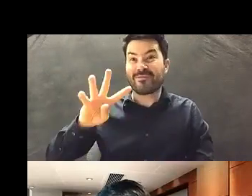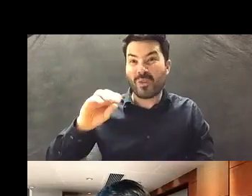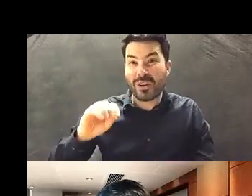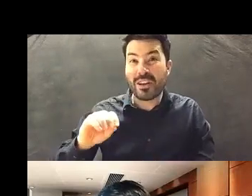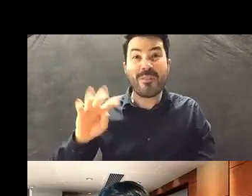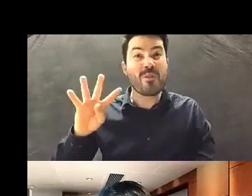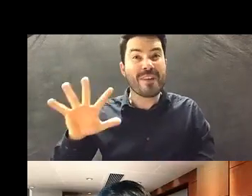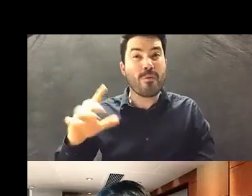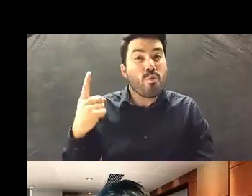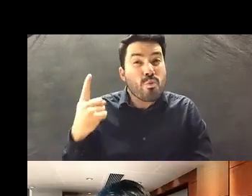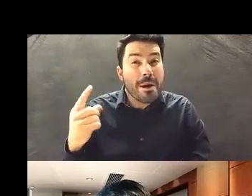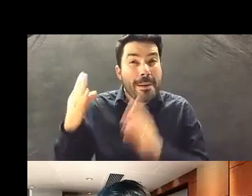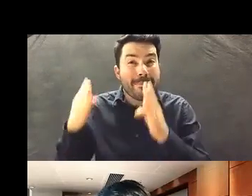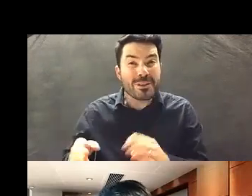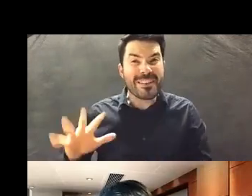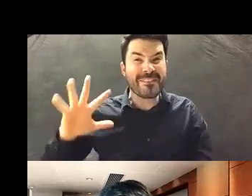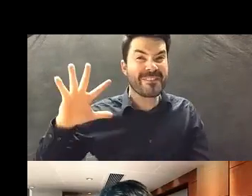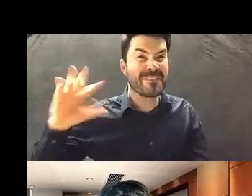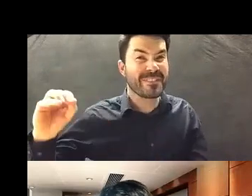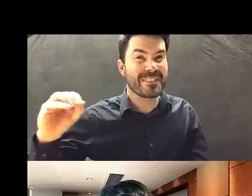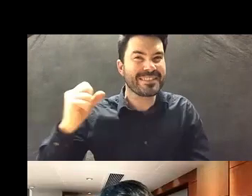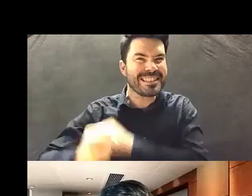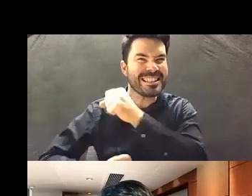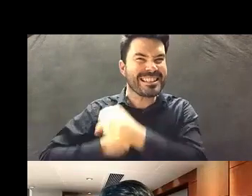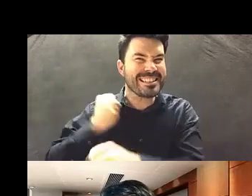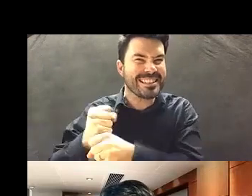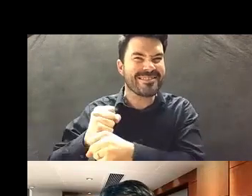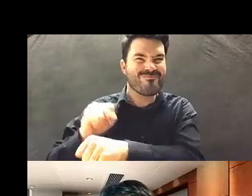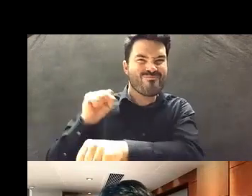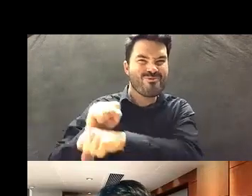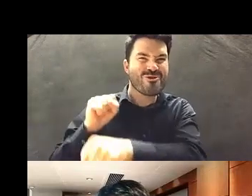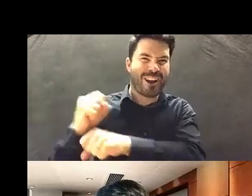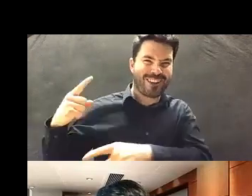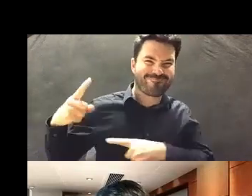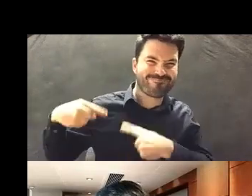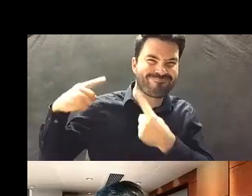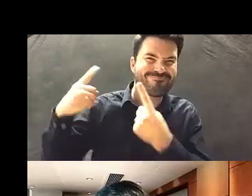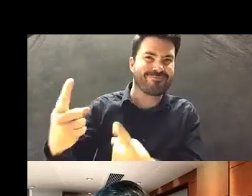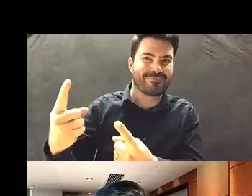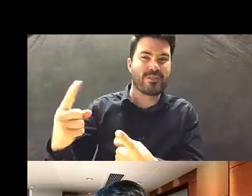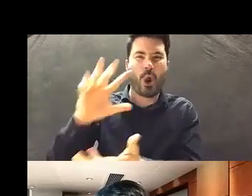one person with 50 years of employment for a total of